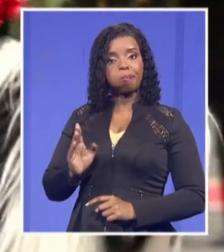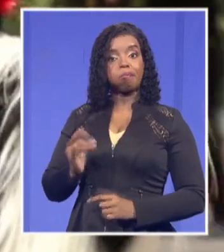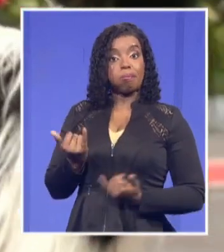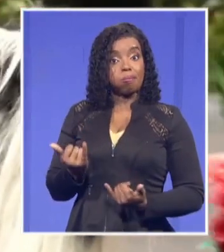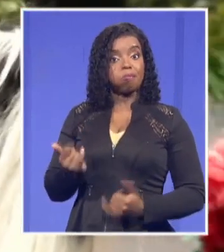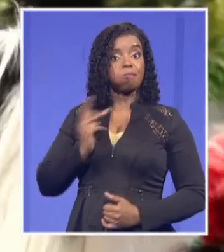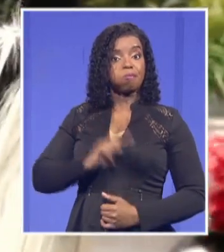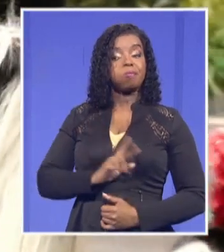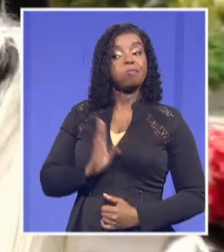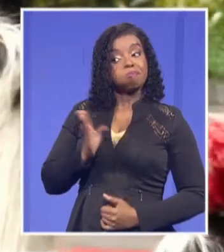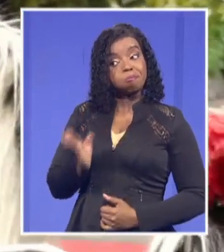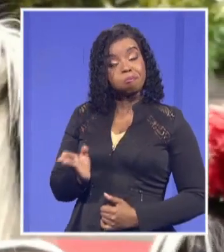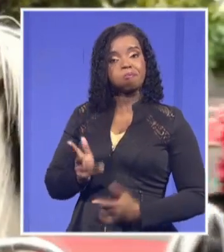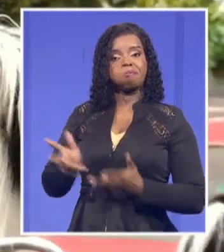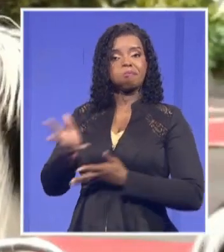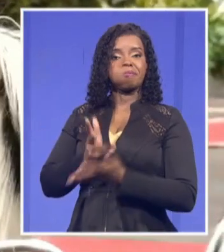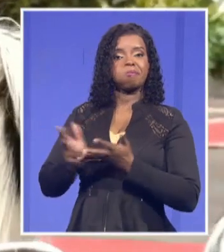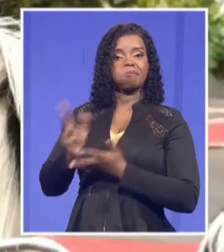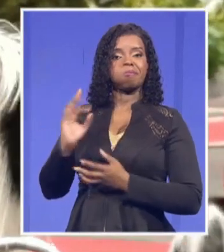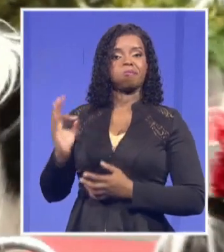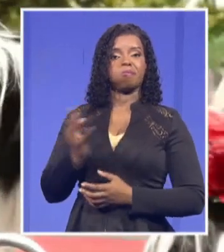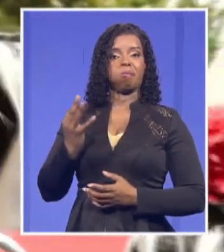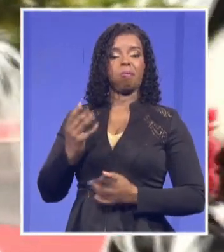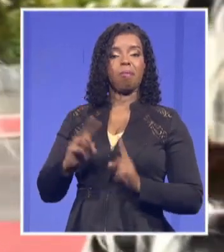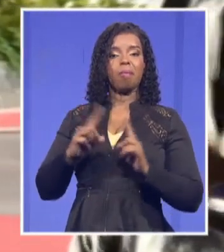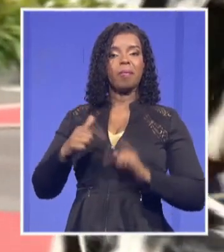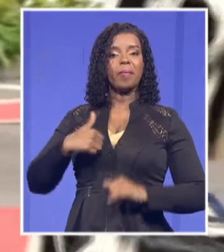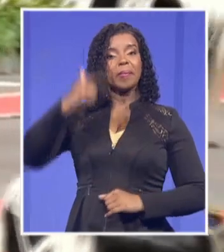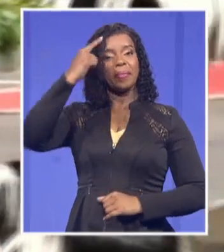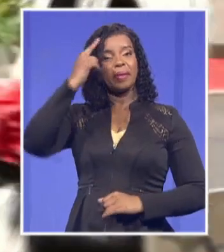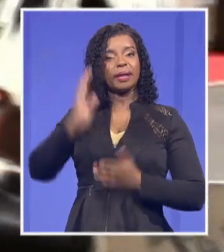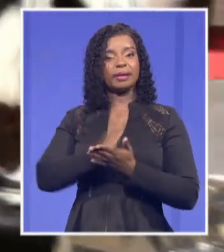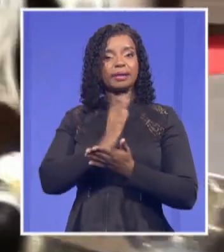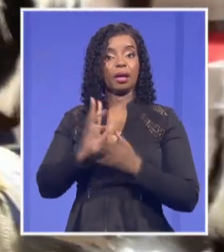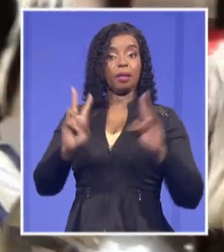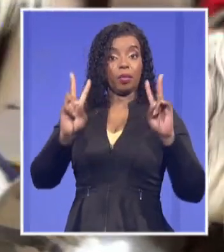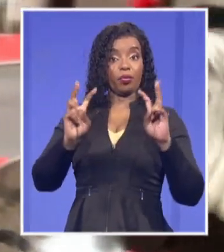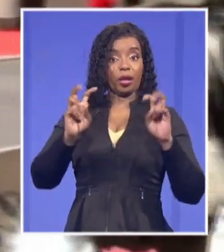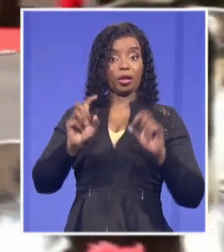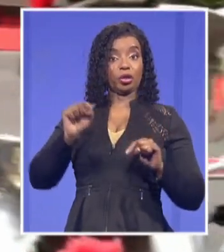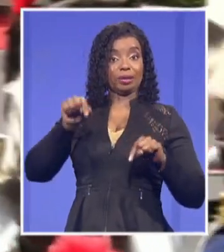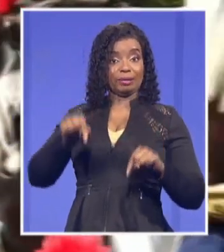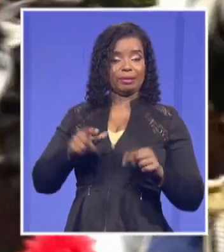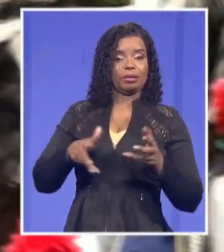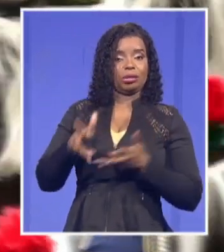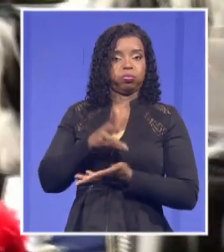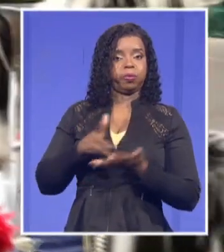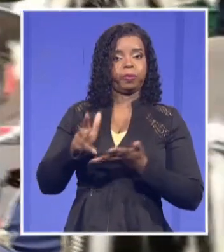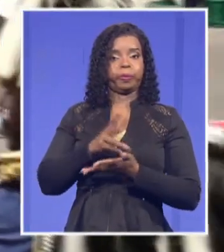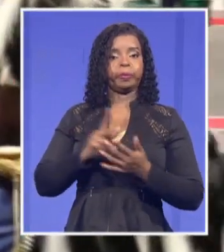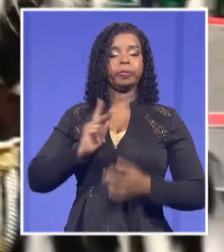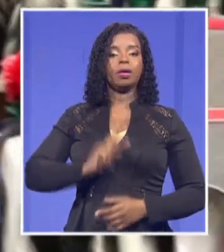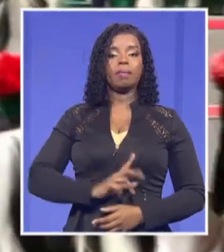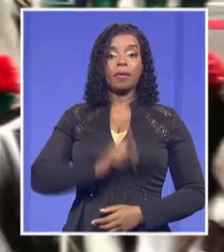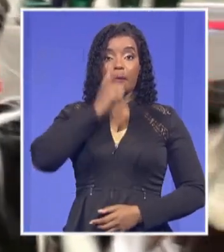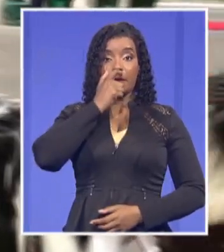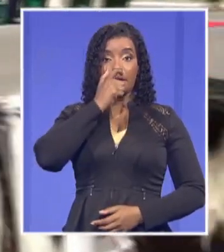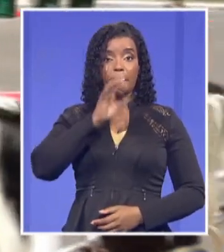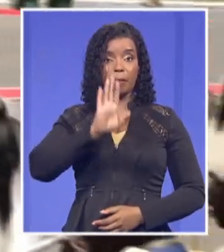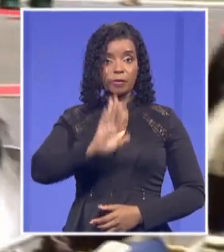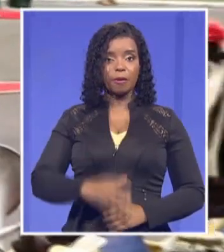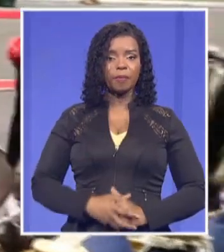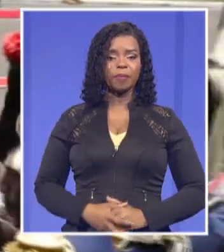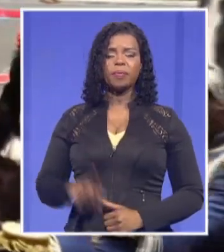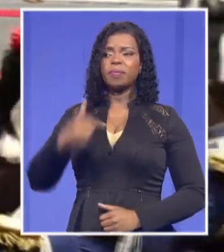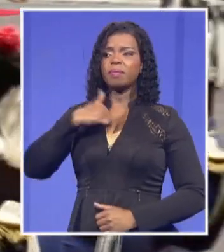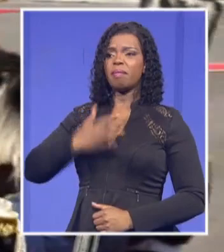that President William Ruto will speak to President Cyril Ramaphosa about. I want to ask you, and you mentioned this point at the